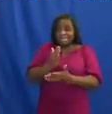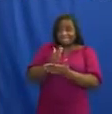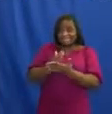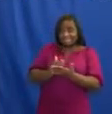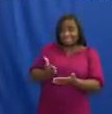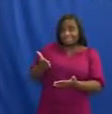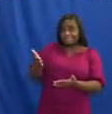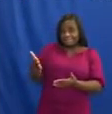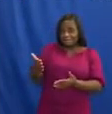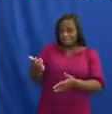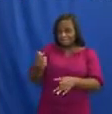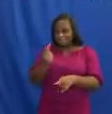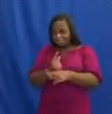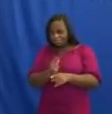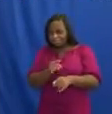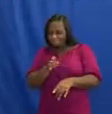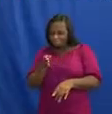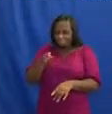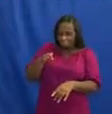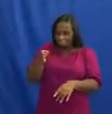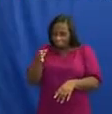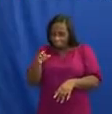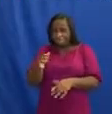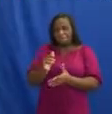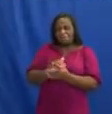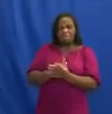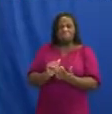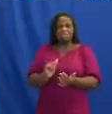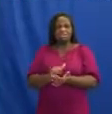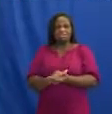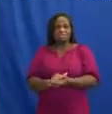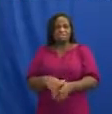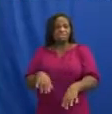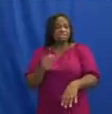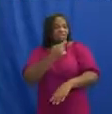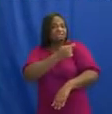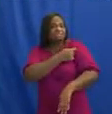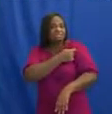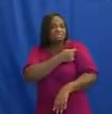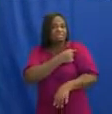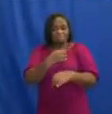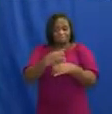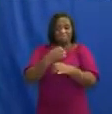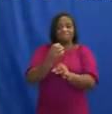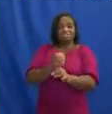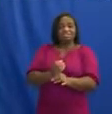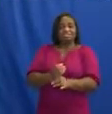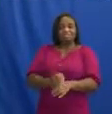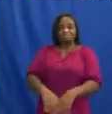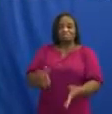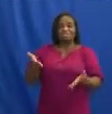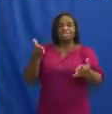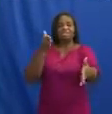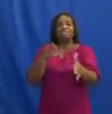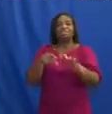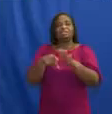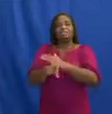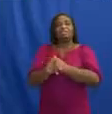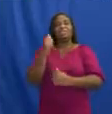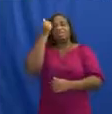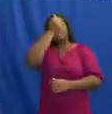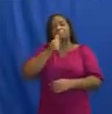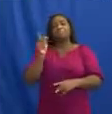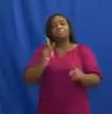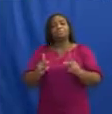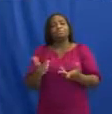sides with conspiracy theories who believe the vaccine has been created to wipe out the African